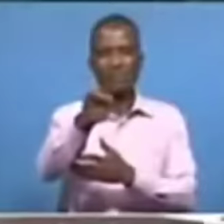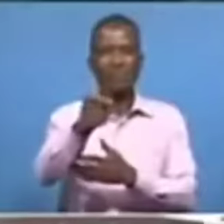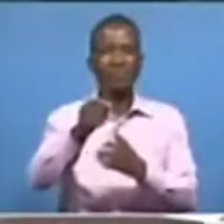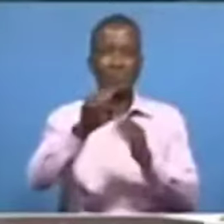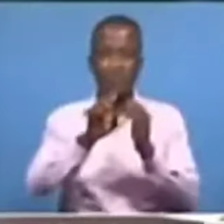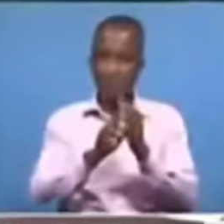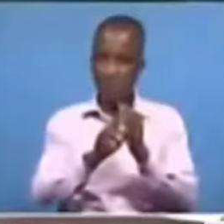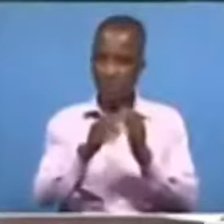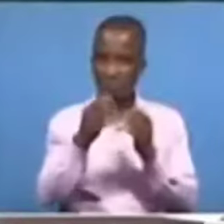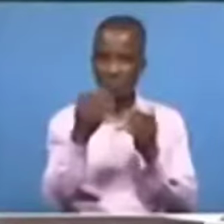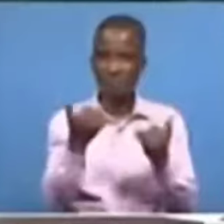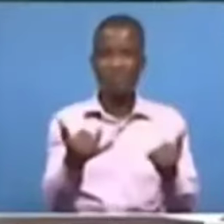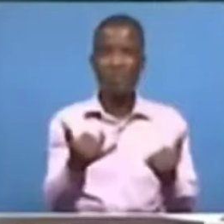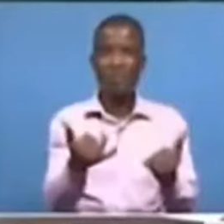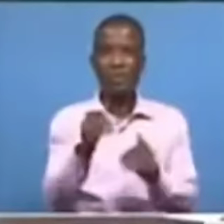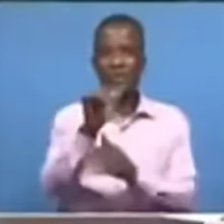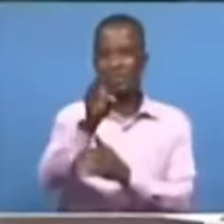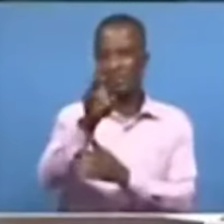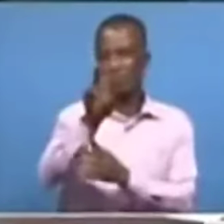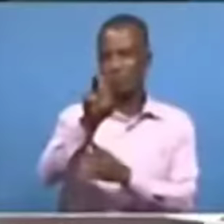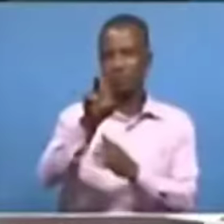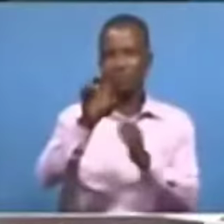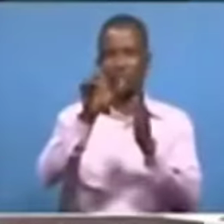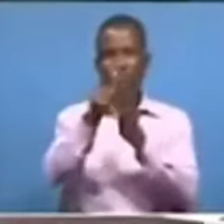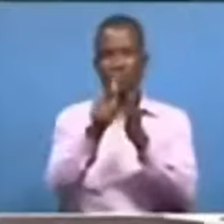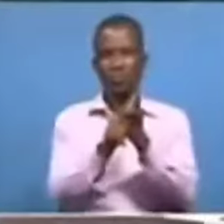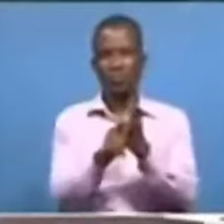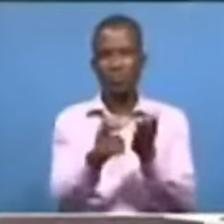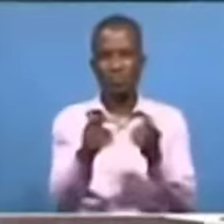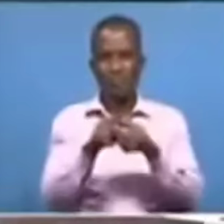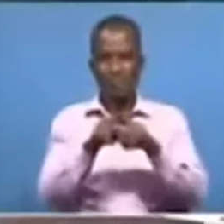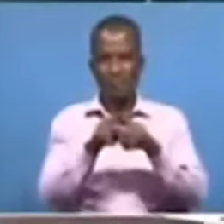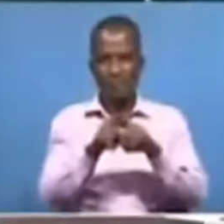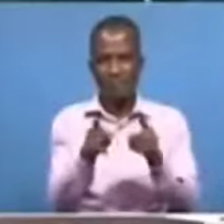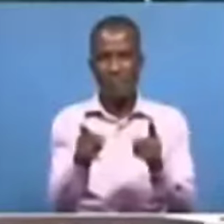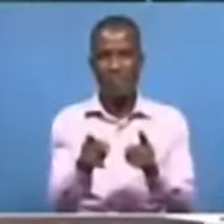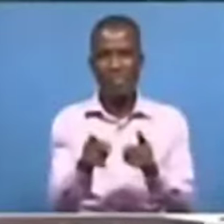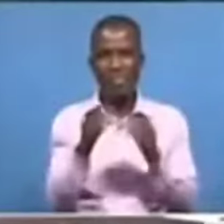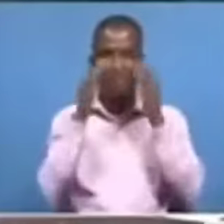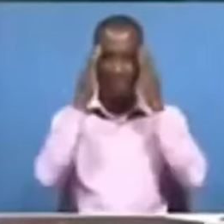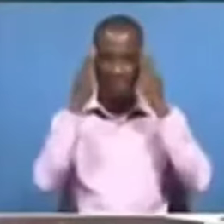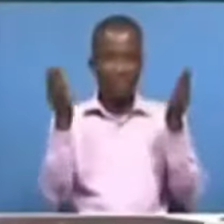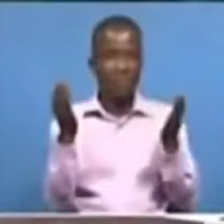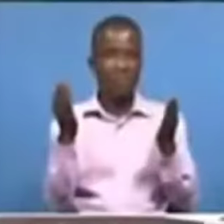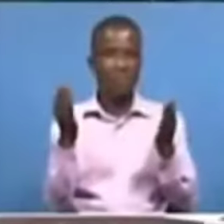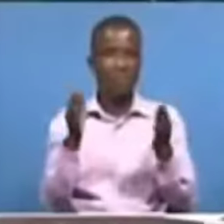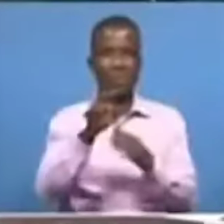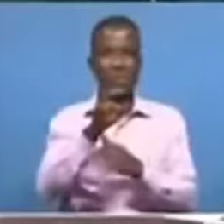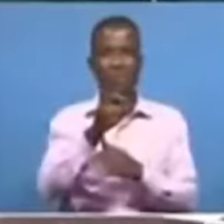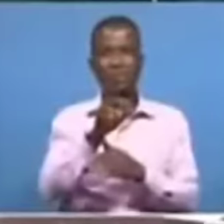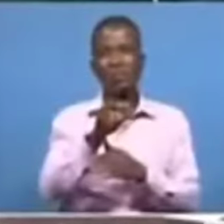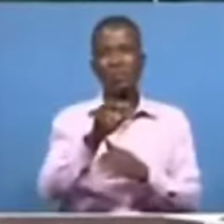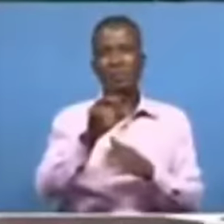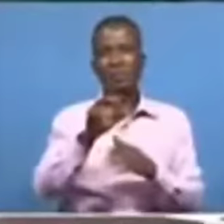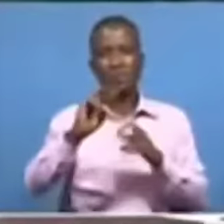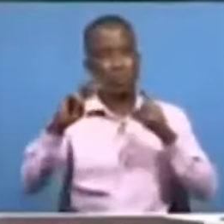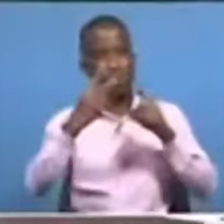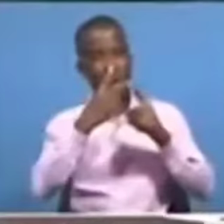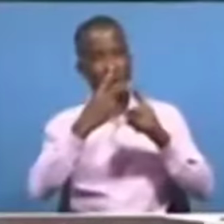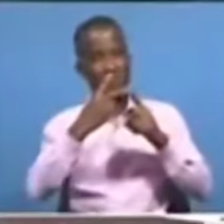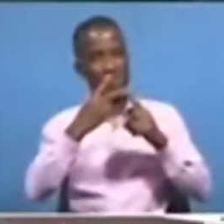not only to Section 72 of the Evidence Act, but did not also make any reference to Order 38,